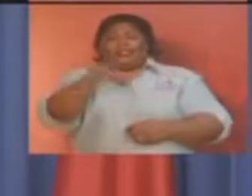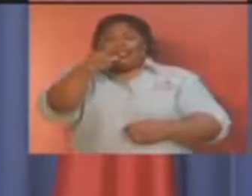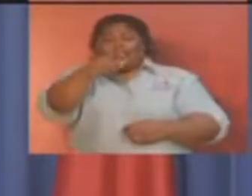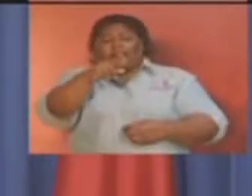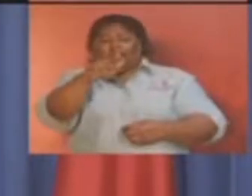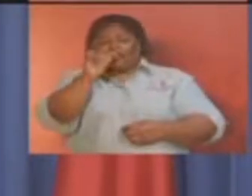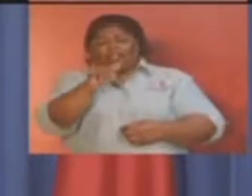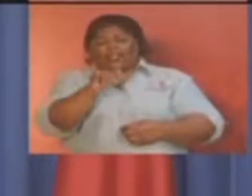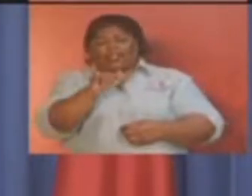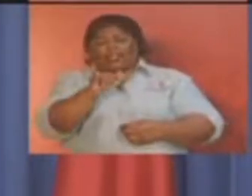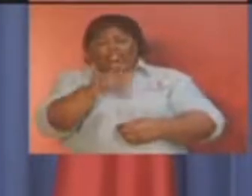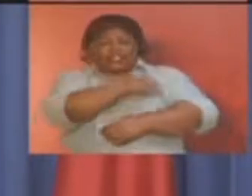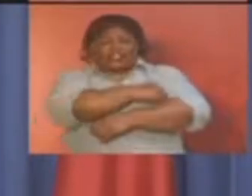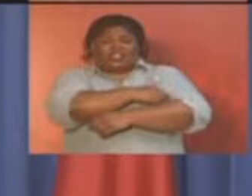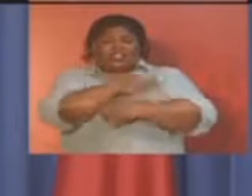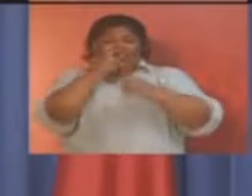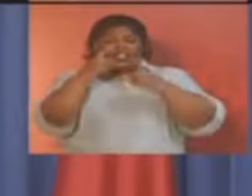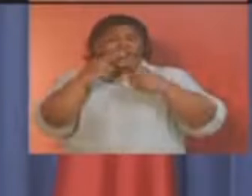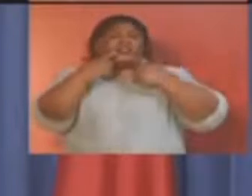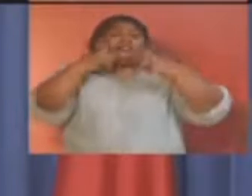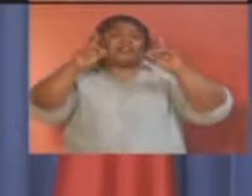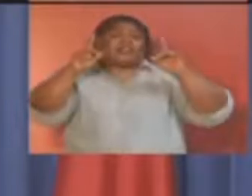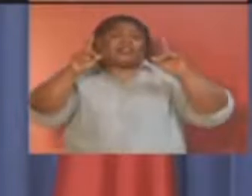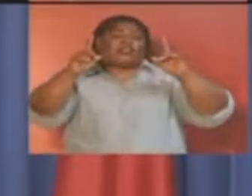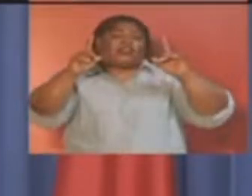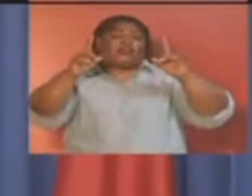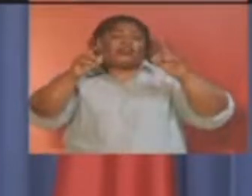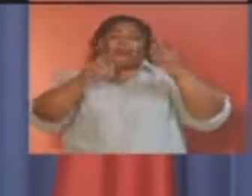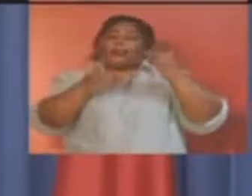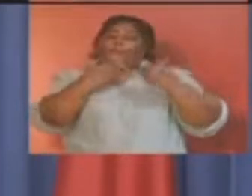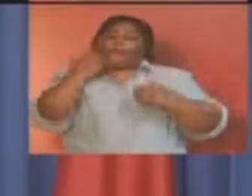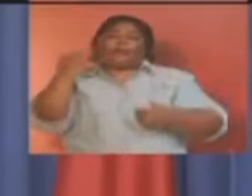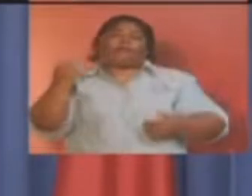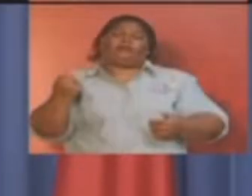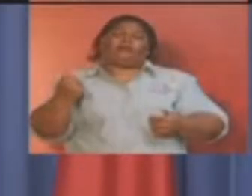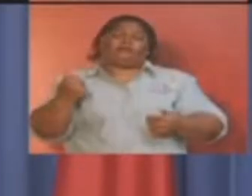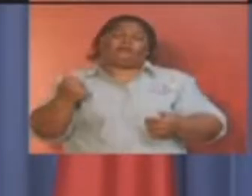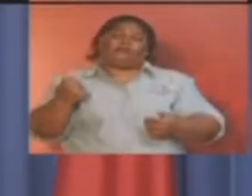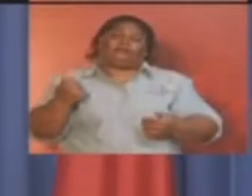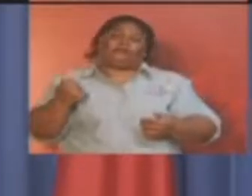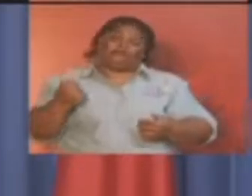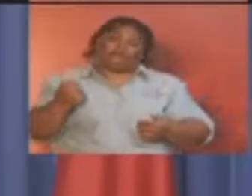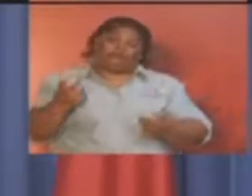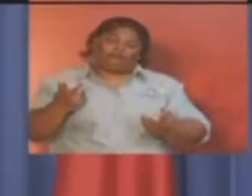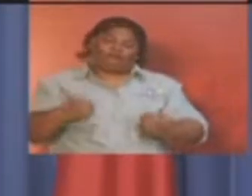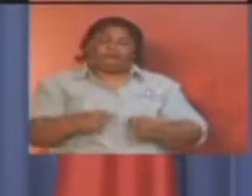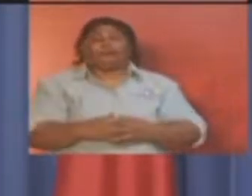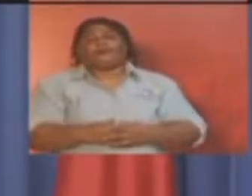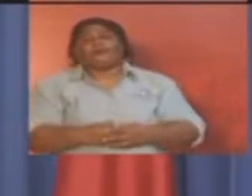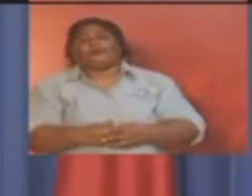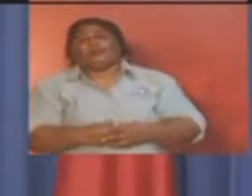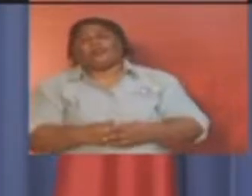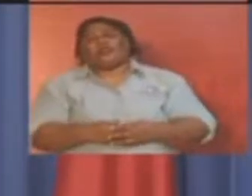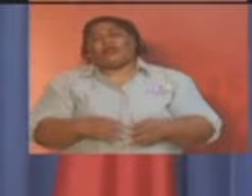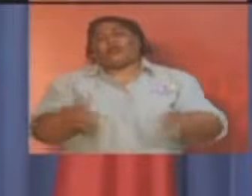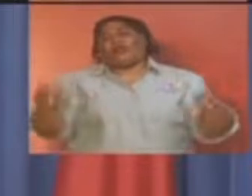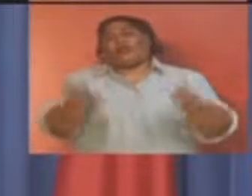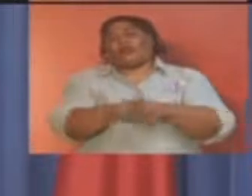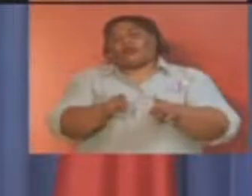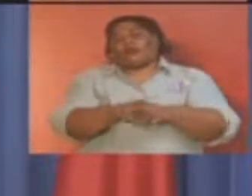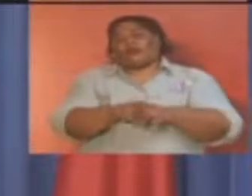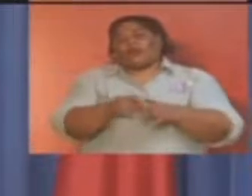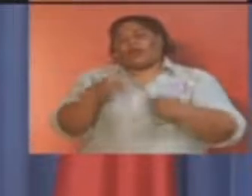profile. I think Minister would have touched on another Sinopharm vaccine out of another producer. And of course, there's the